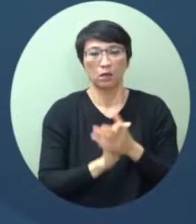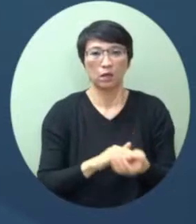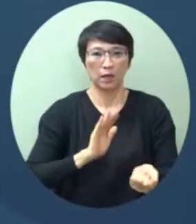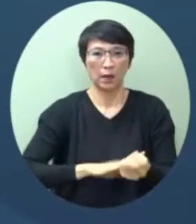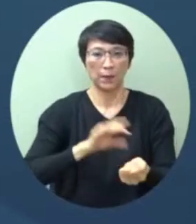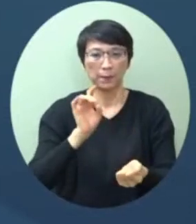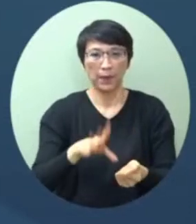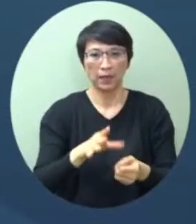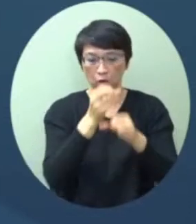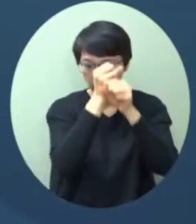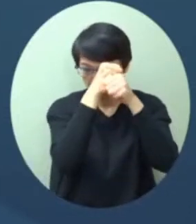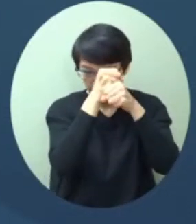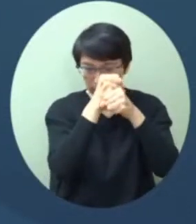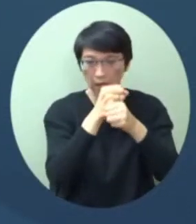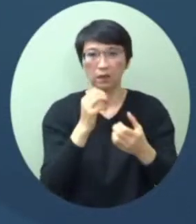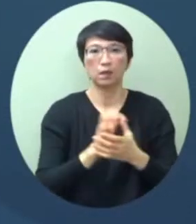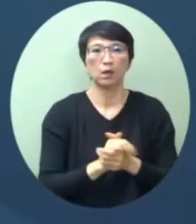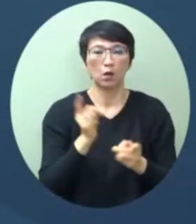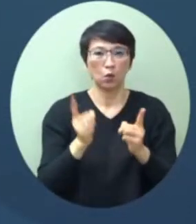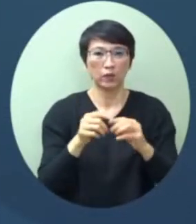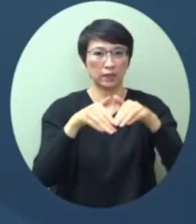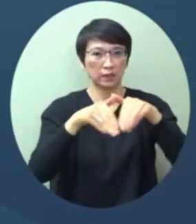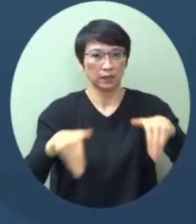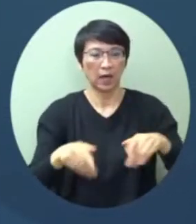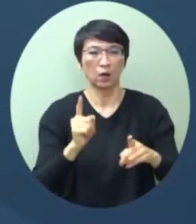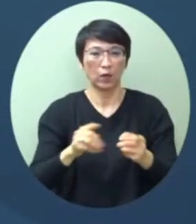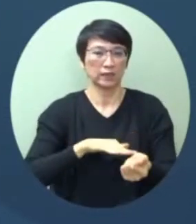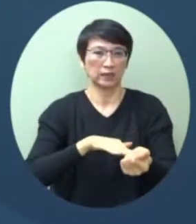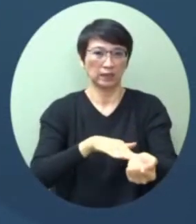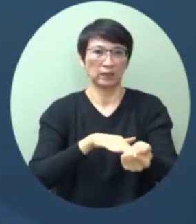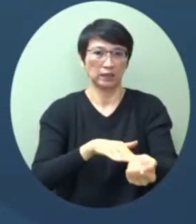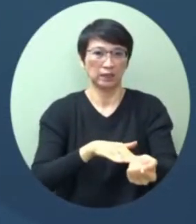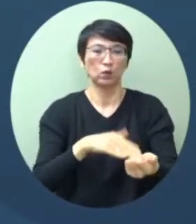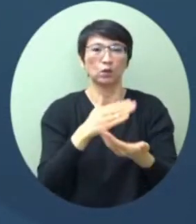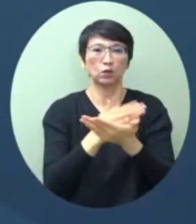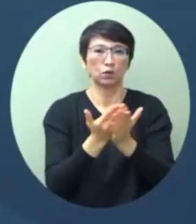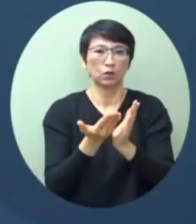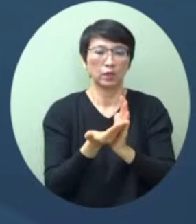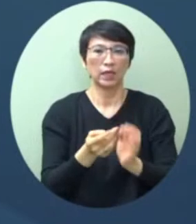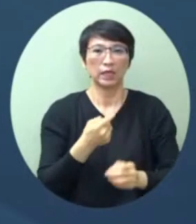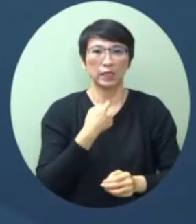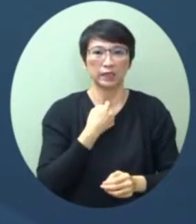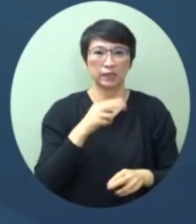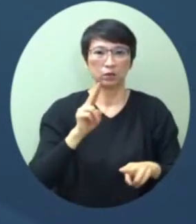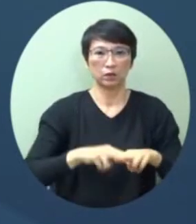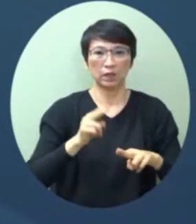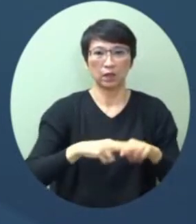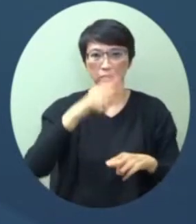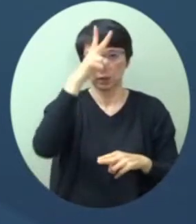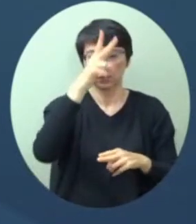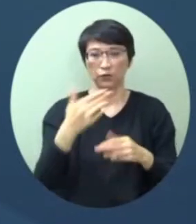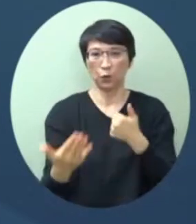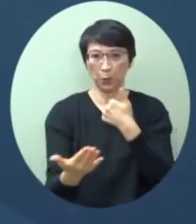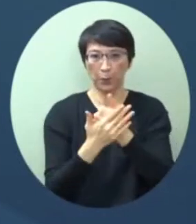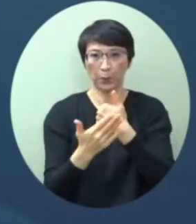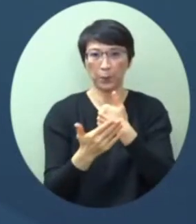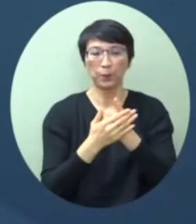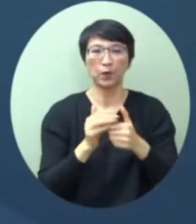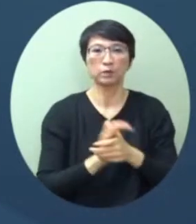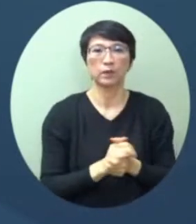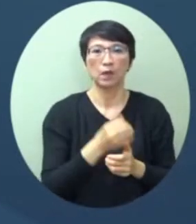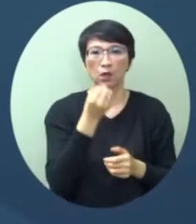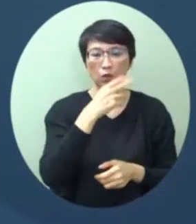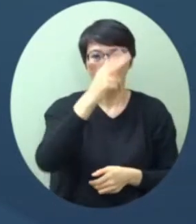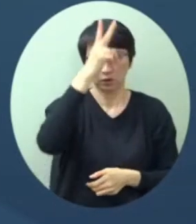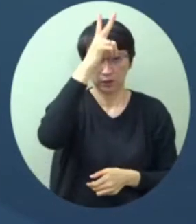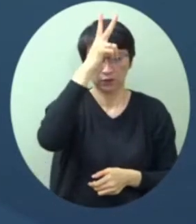few bottlenecks, whether we're talking about testing or isolation and treatment facilities. We need assistance from the